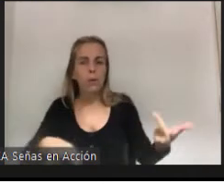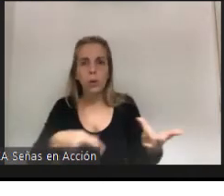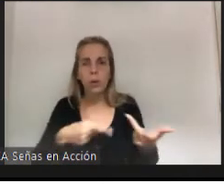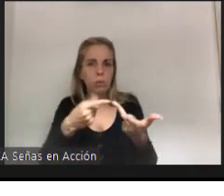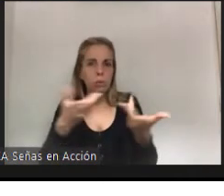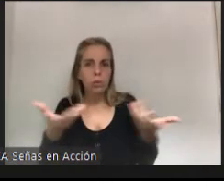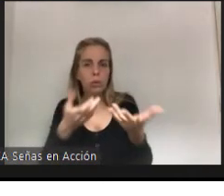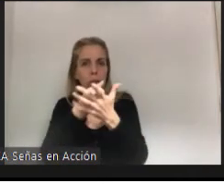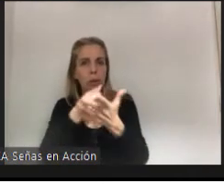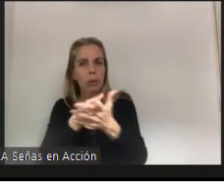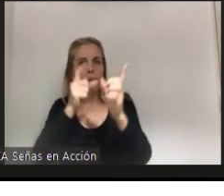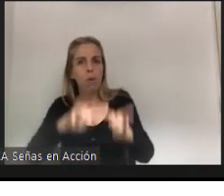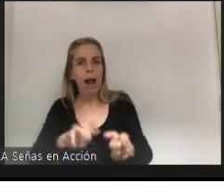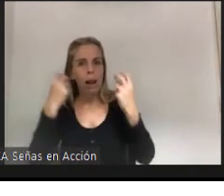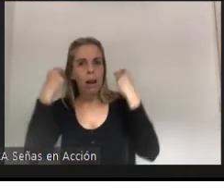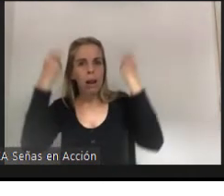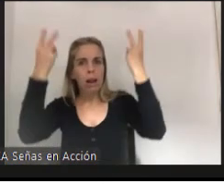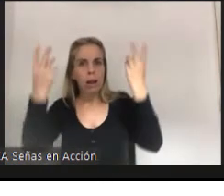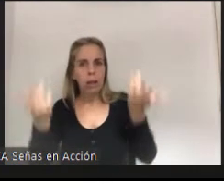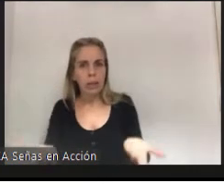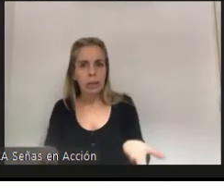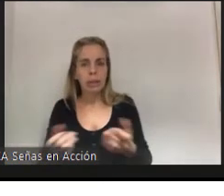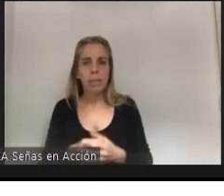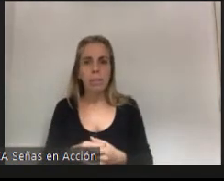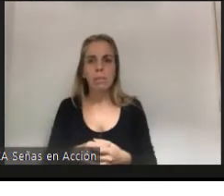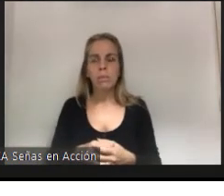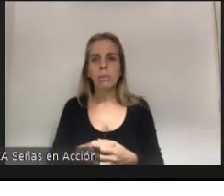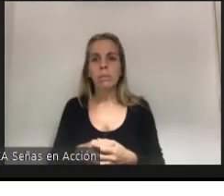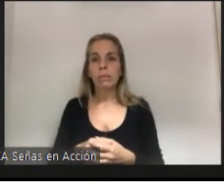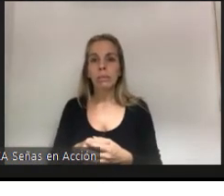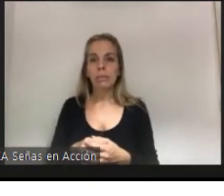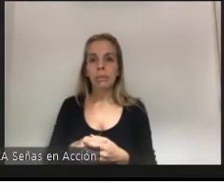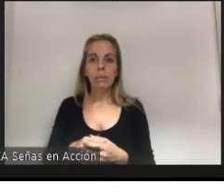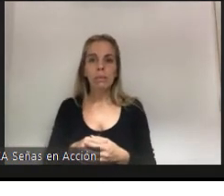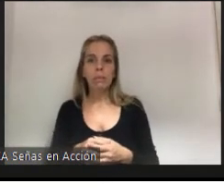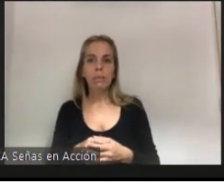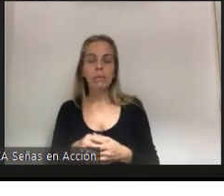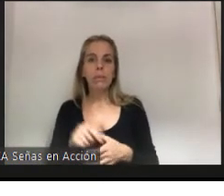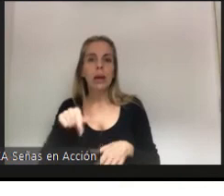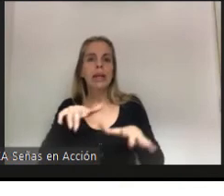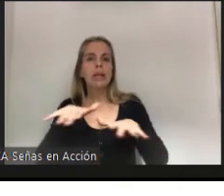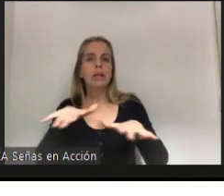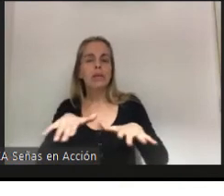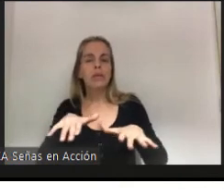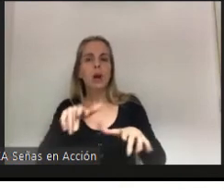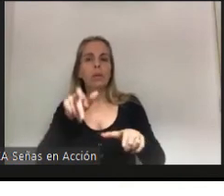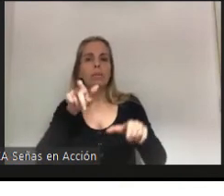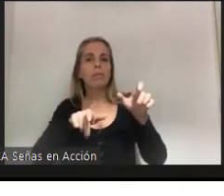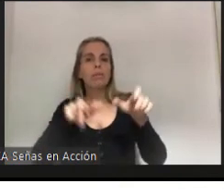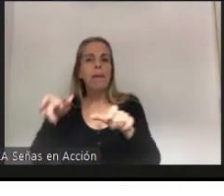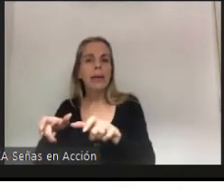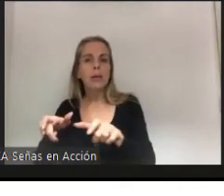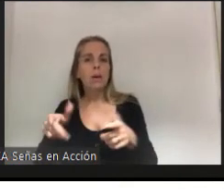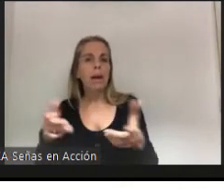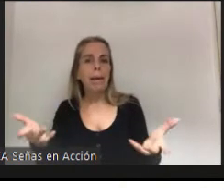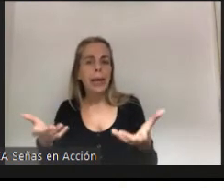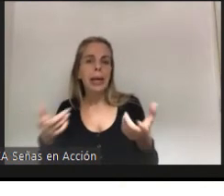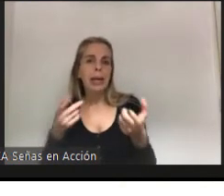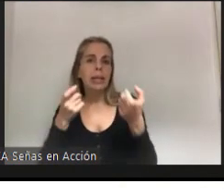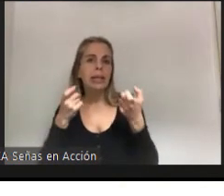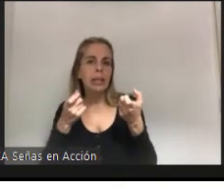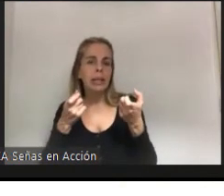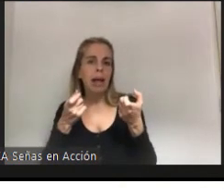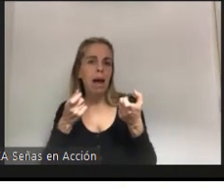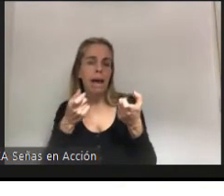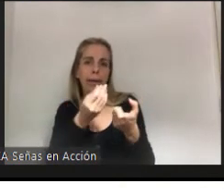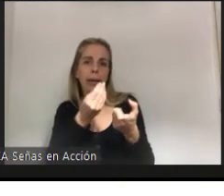societies, where the degree of people who have to